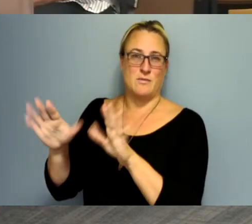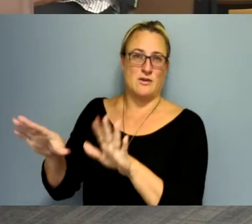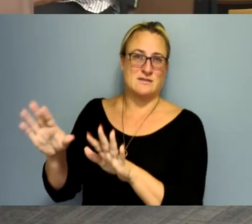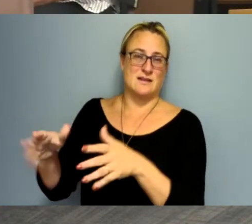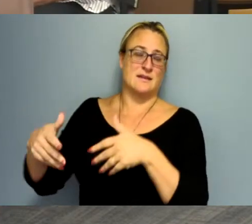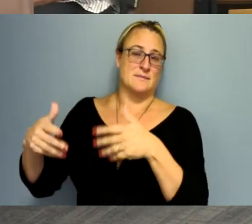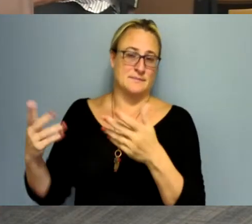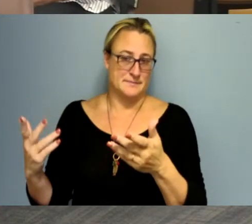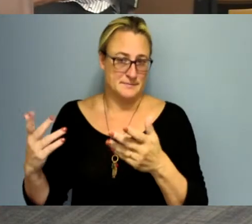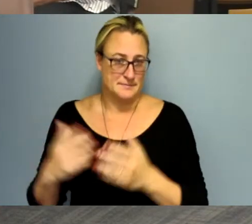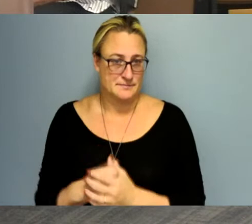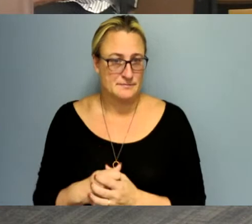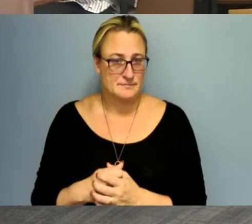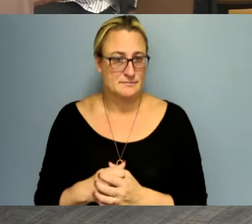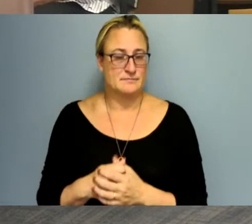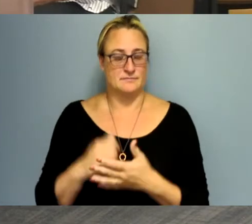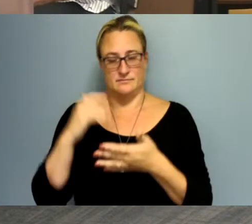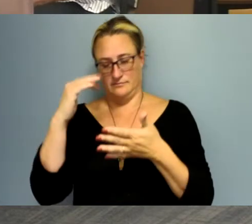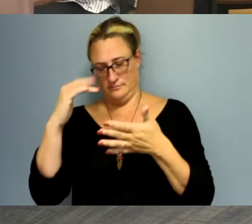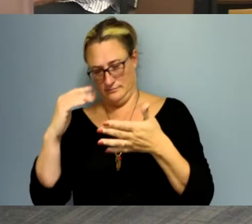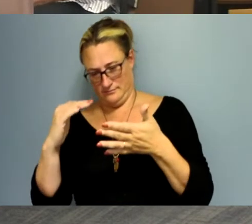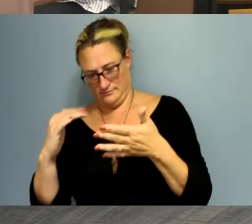Just trying to go through my list.